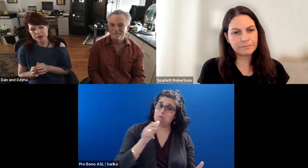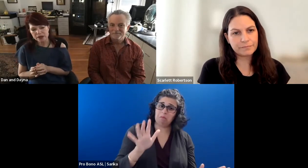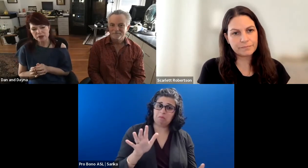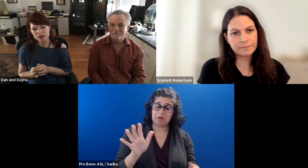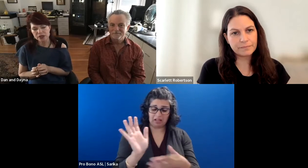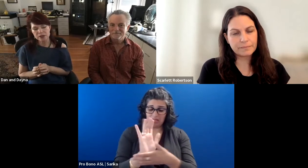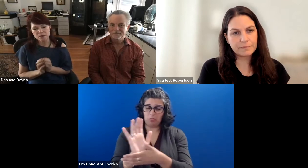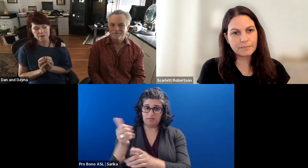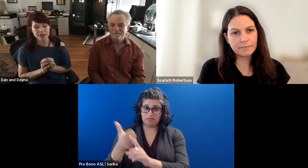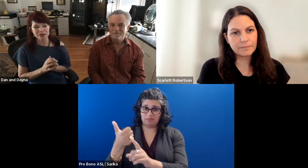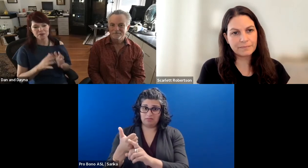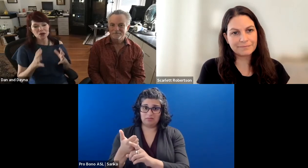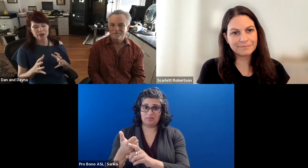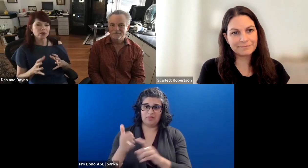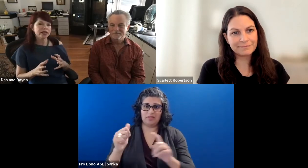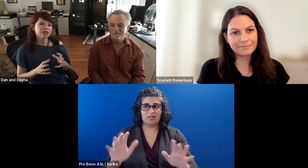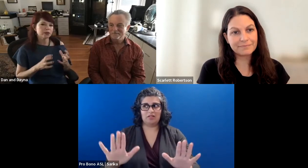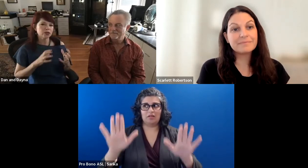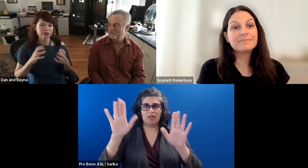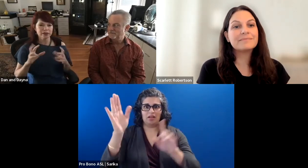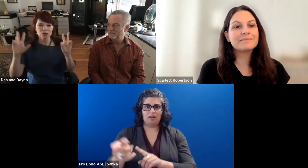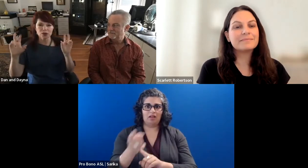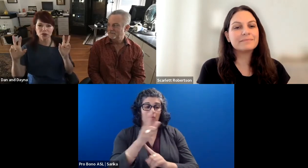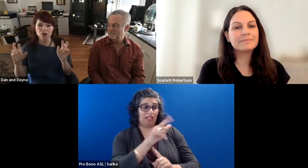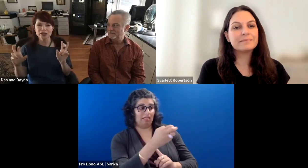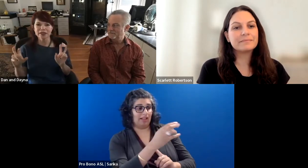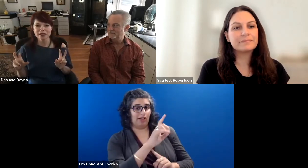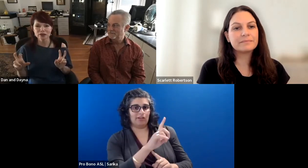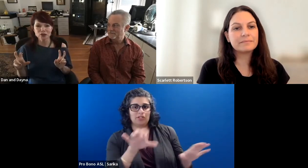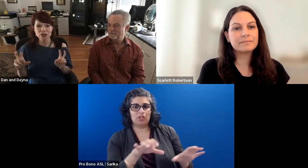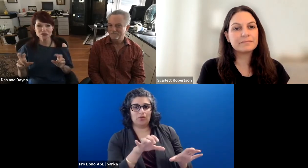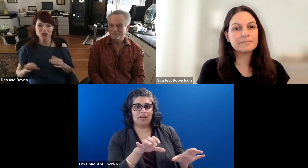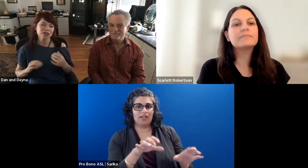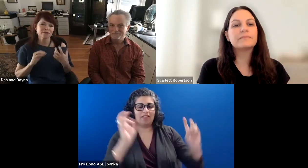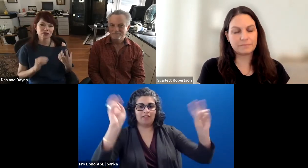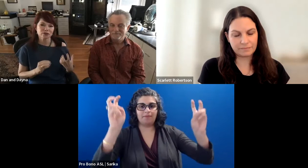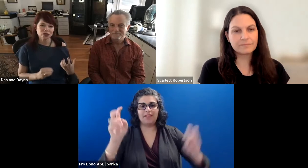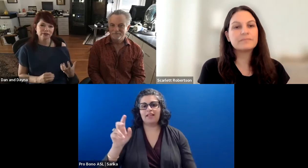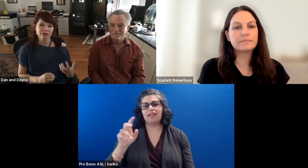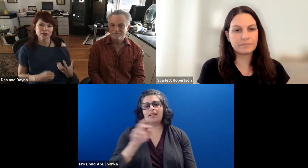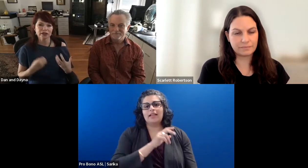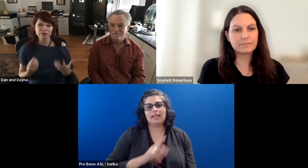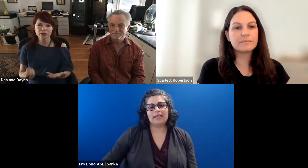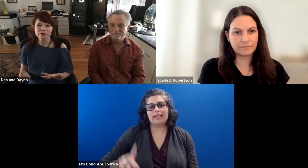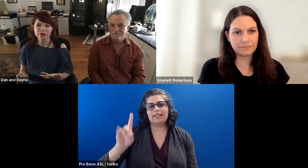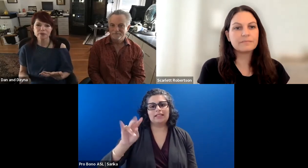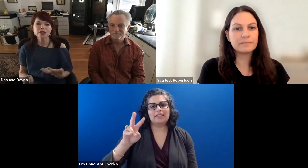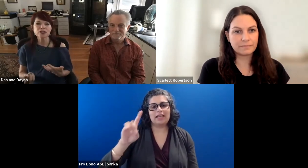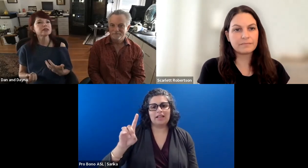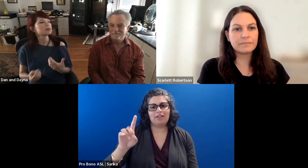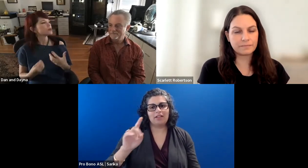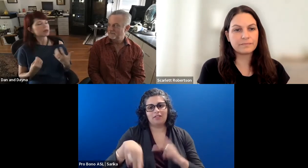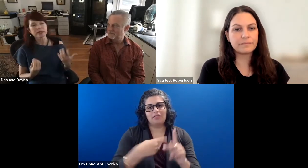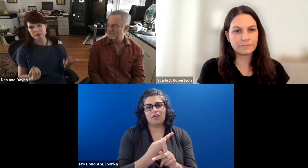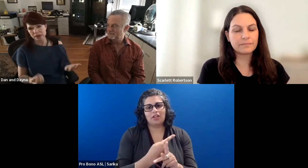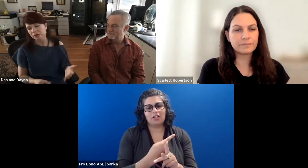itself, there's this amazing moment when he's been doing the quote unquote King David version, which is the first version of Hallelujah that appeared on various